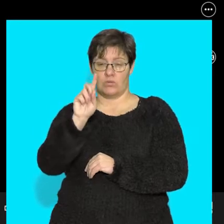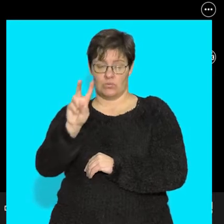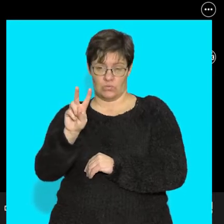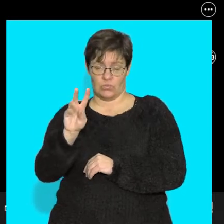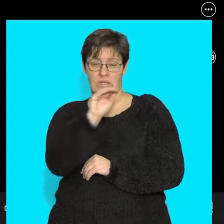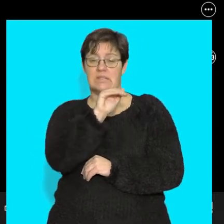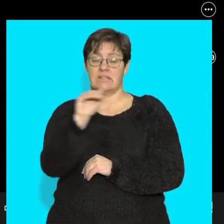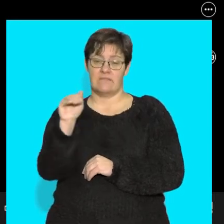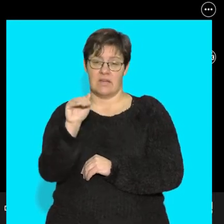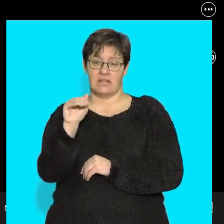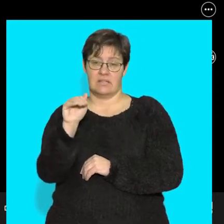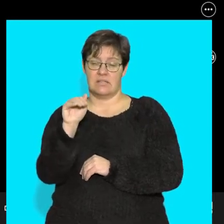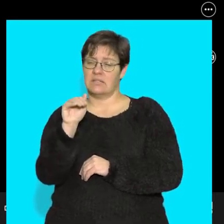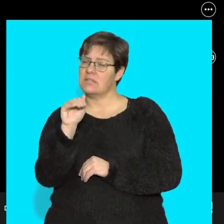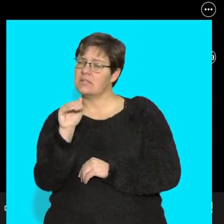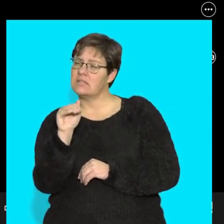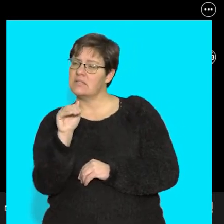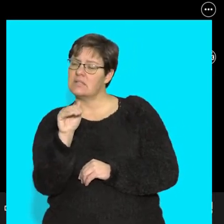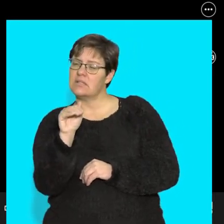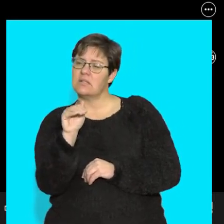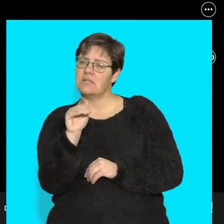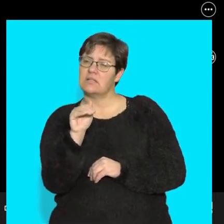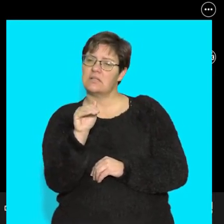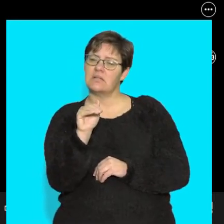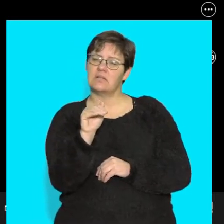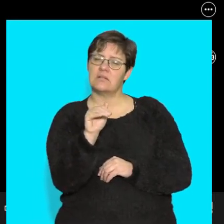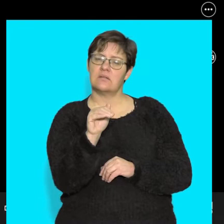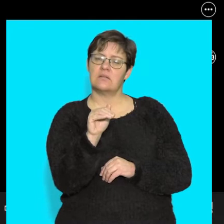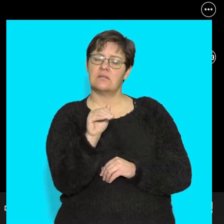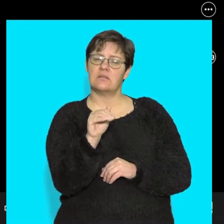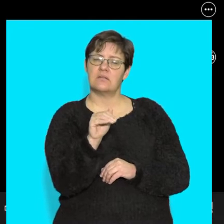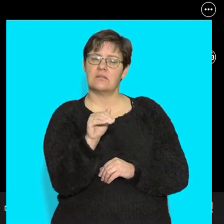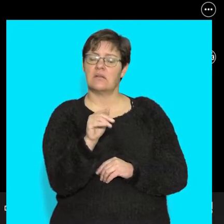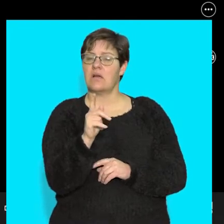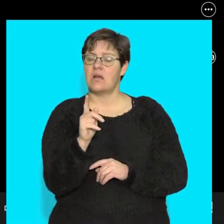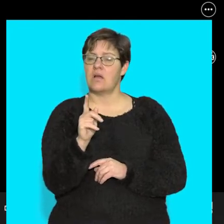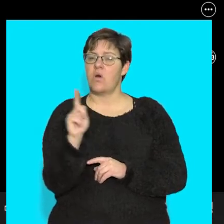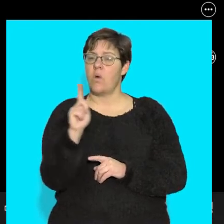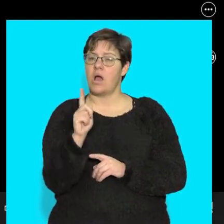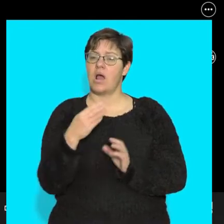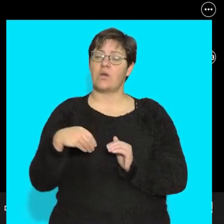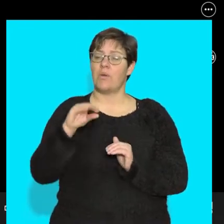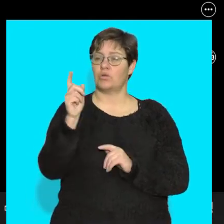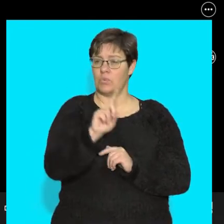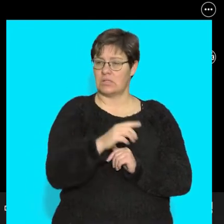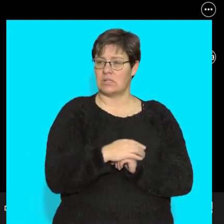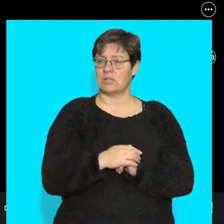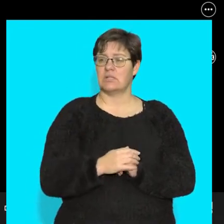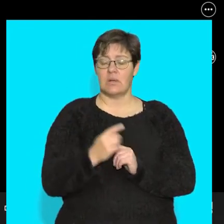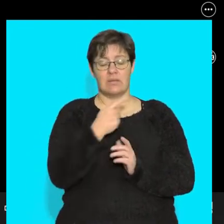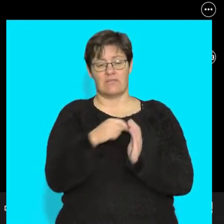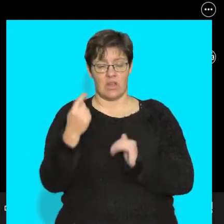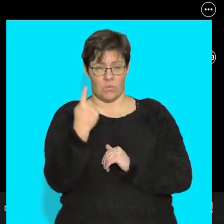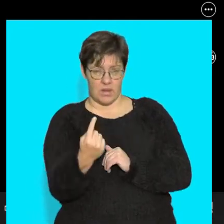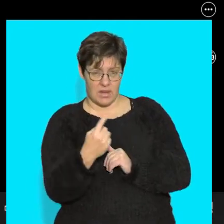divided by, they did not specify on what the compounding is. So I'm just going to say divide by 1,